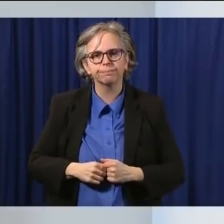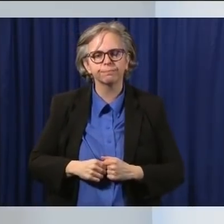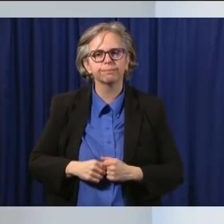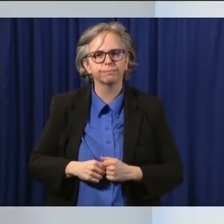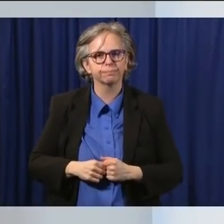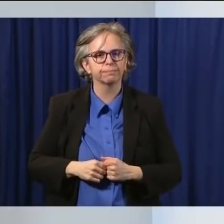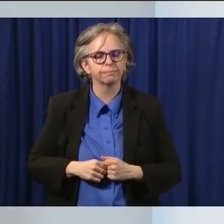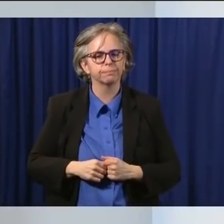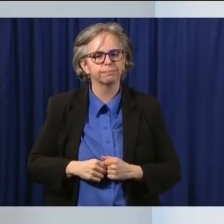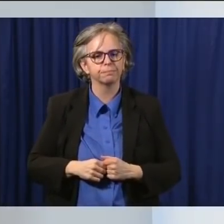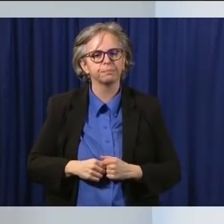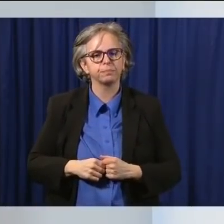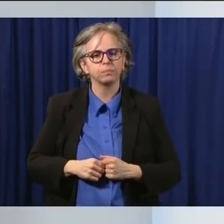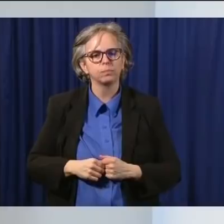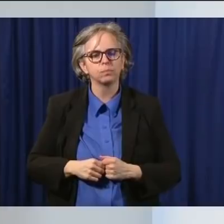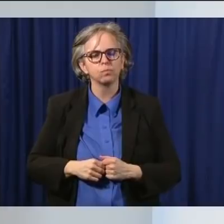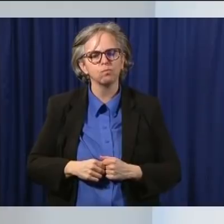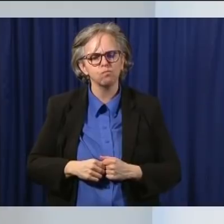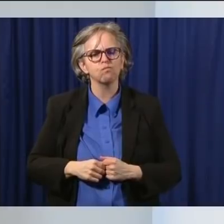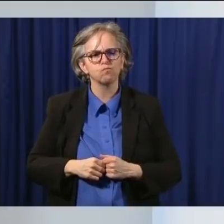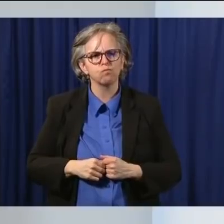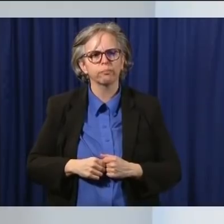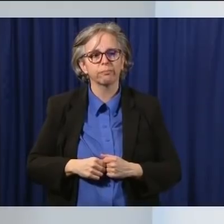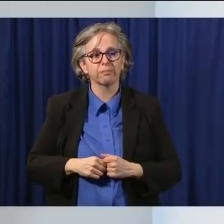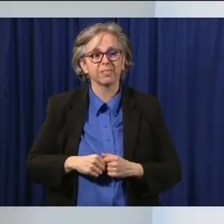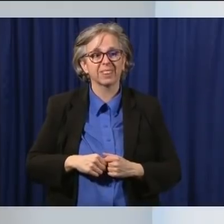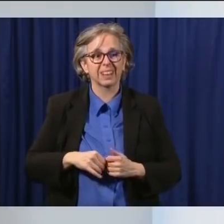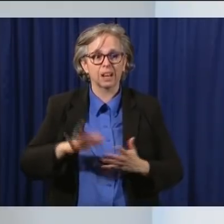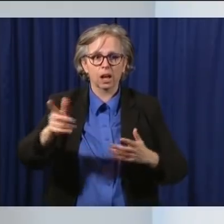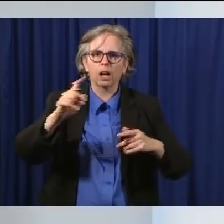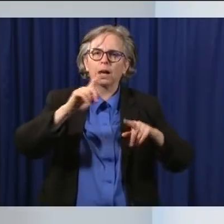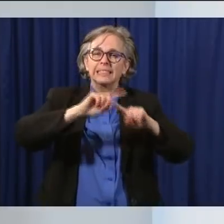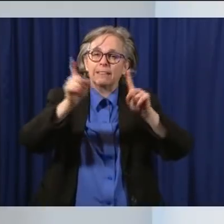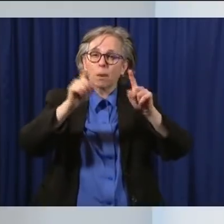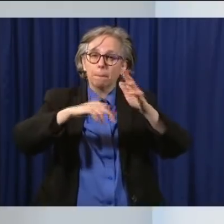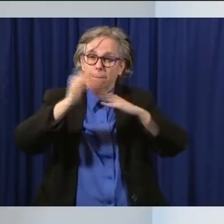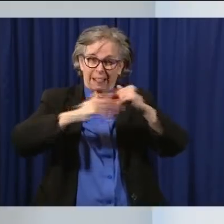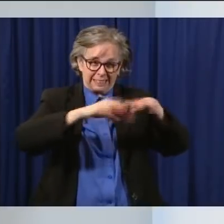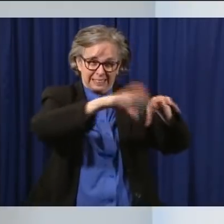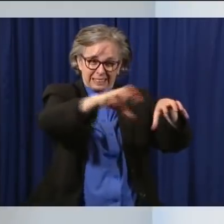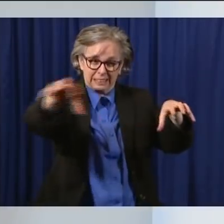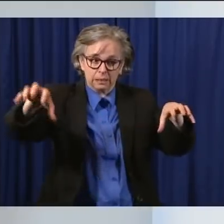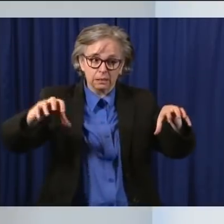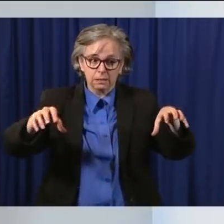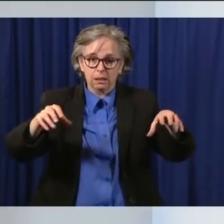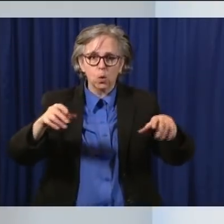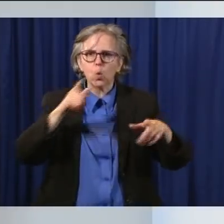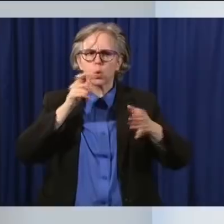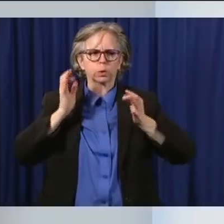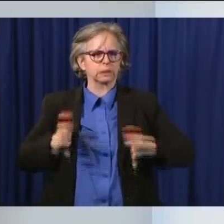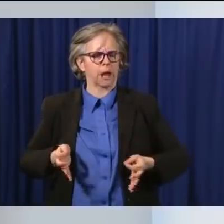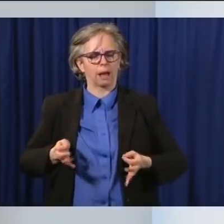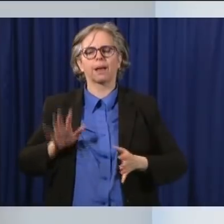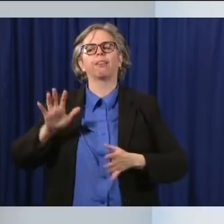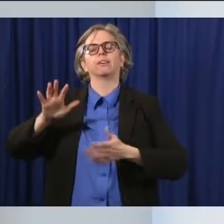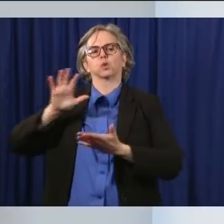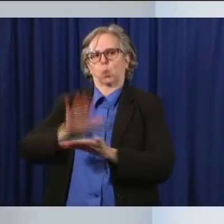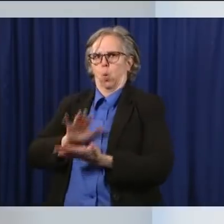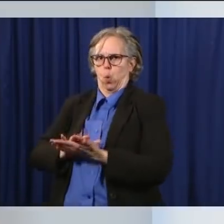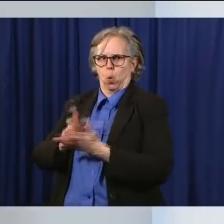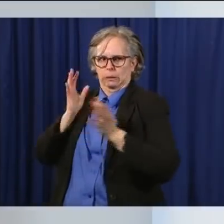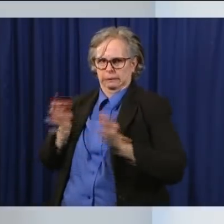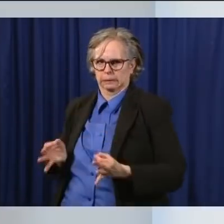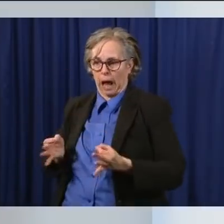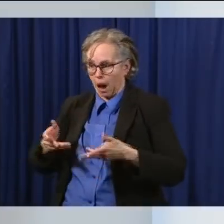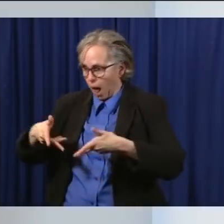guidance. The use of these facilities is, of course, up to the local school district and subject to the rules, their rules of operation